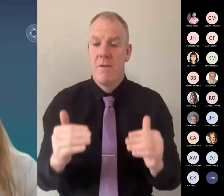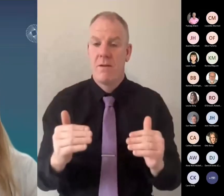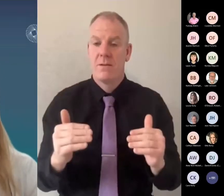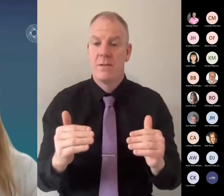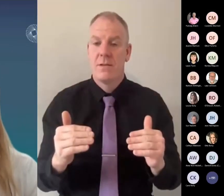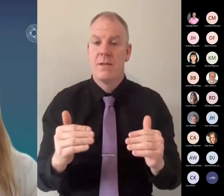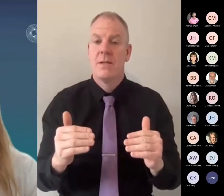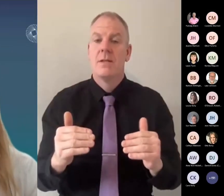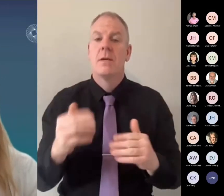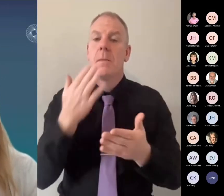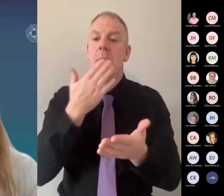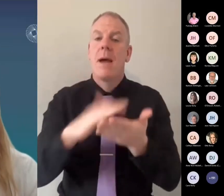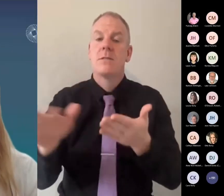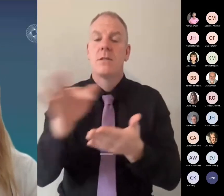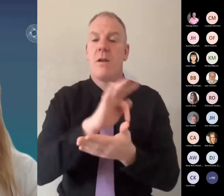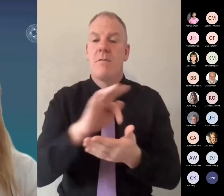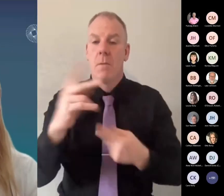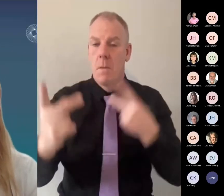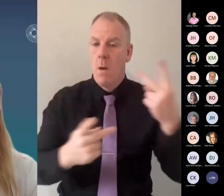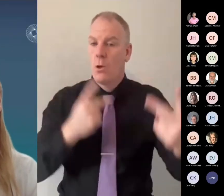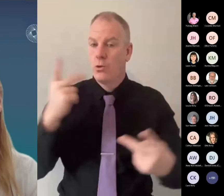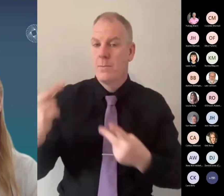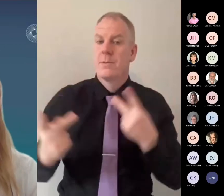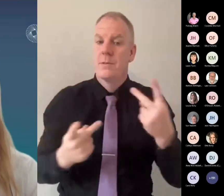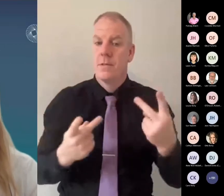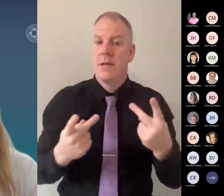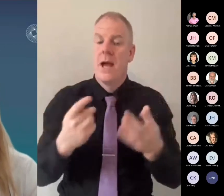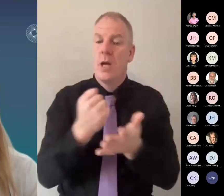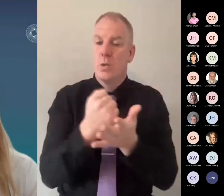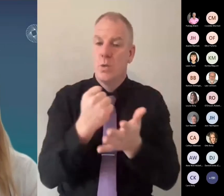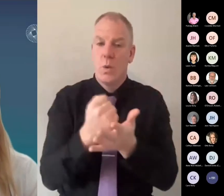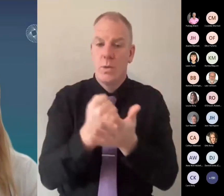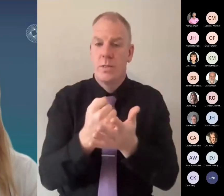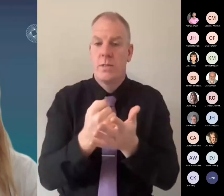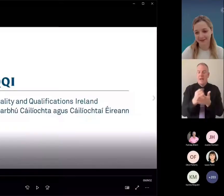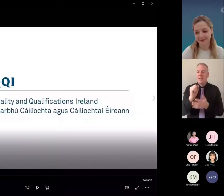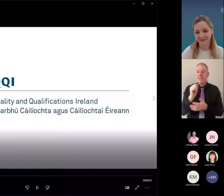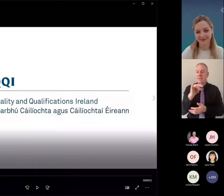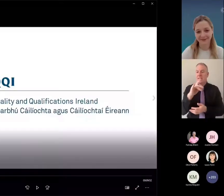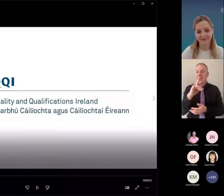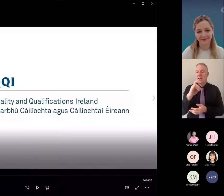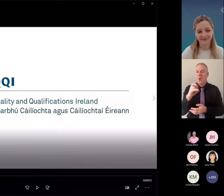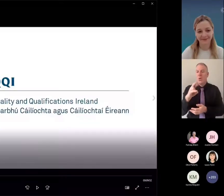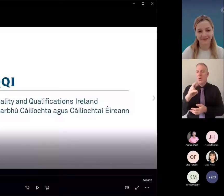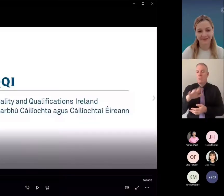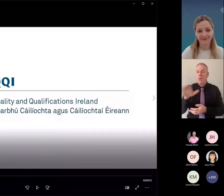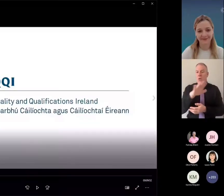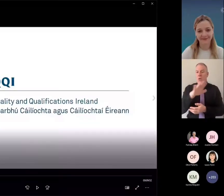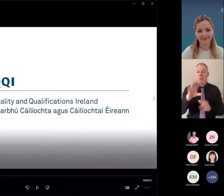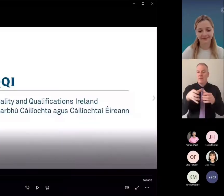to hear some more messages from those partners in students and stakeholders across the sector.